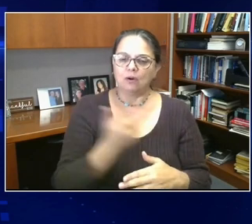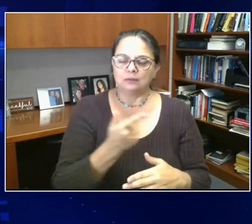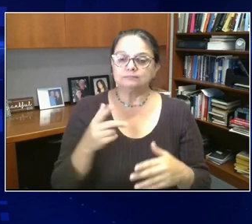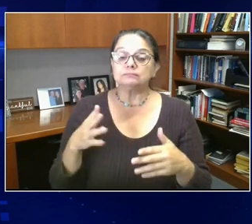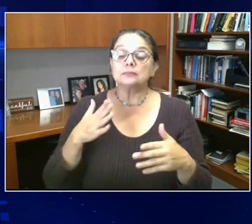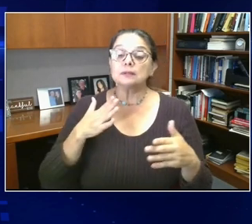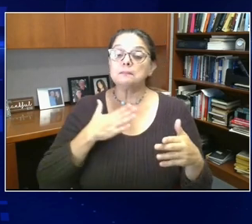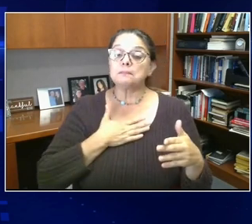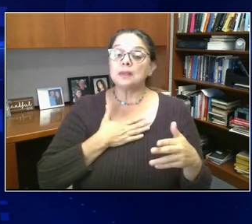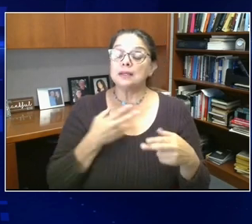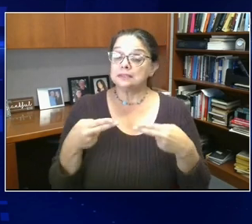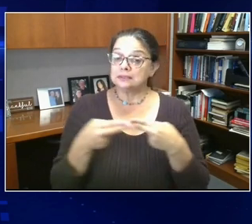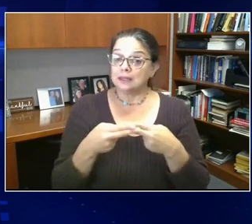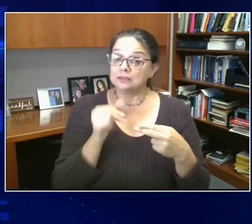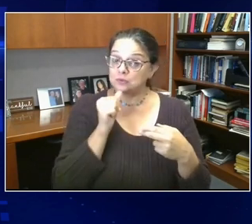best access for all.